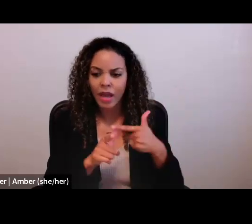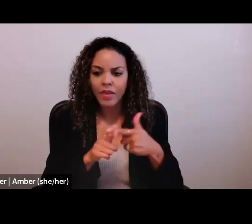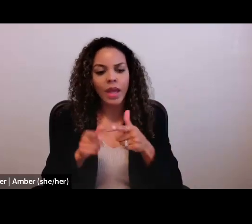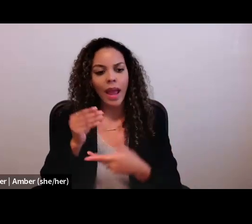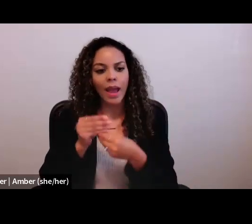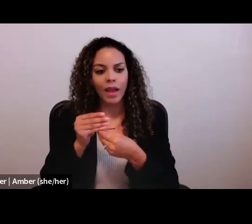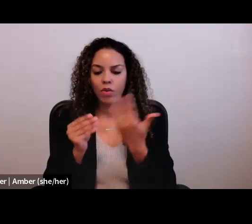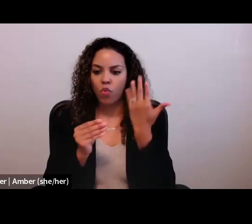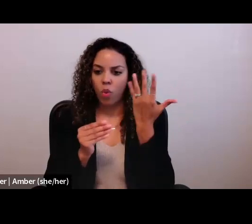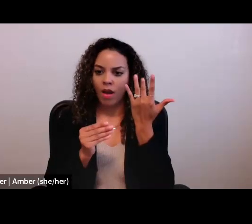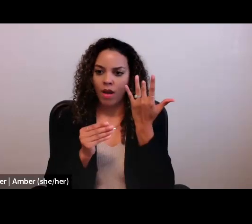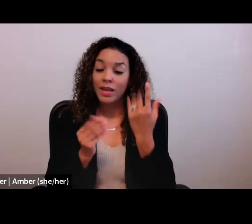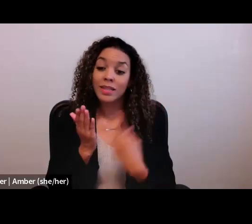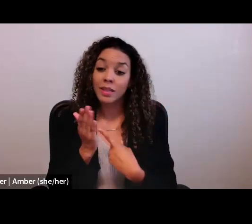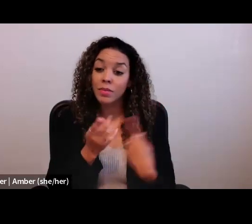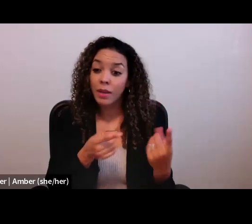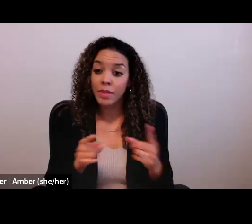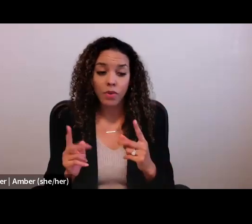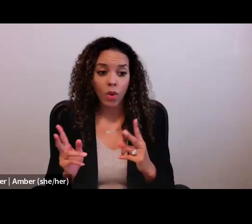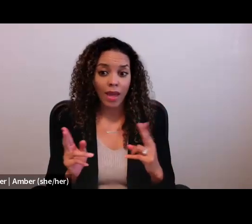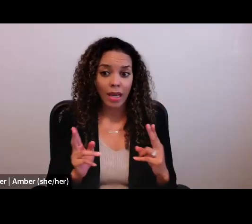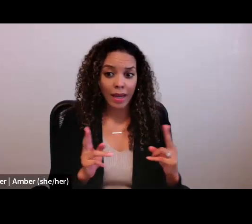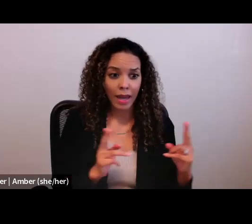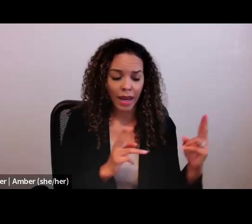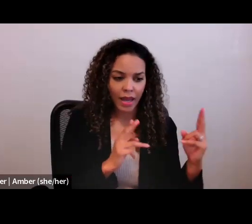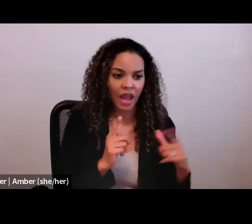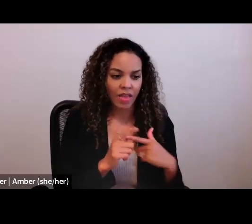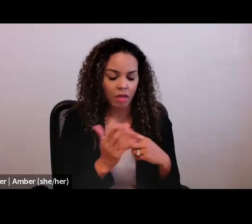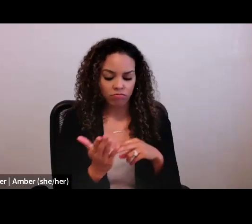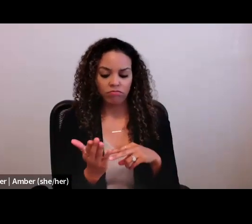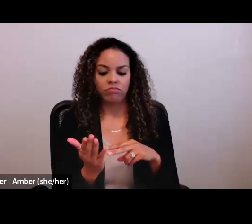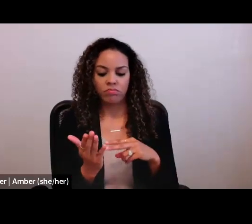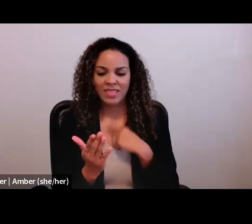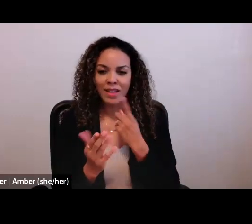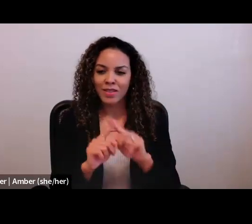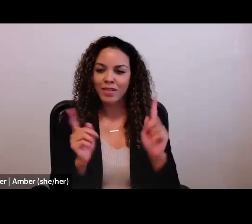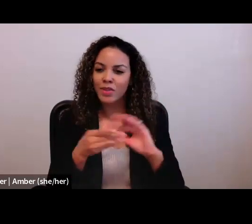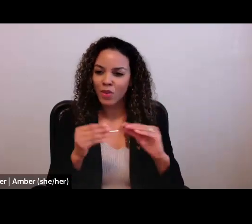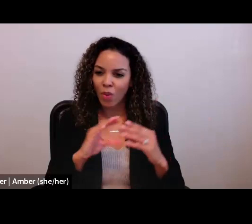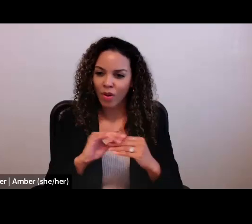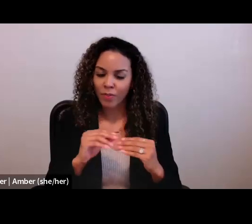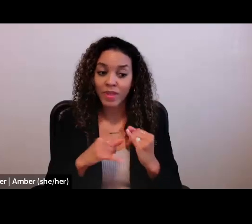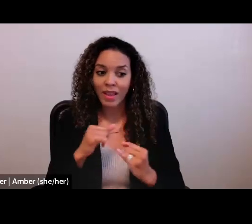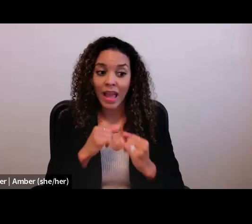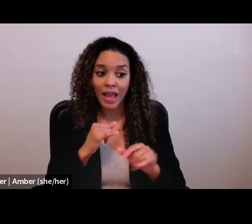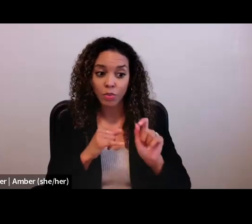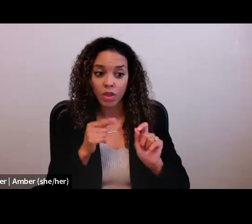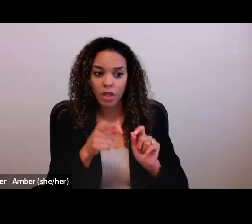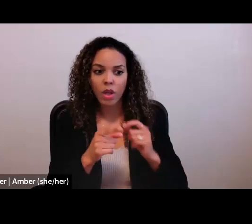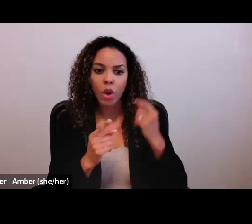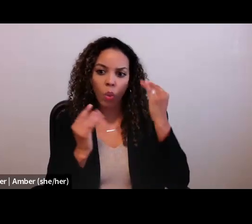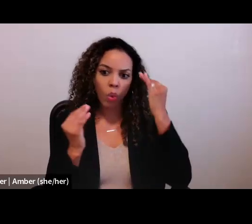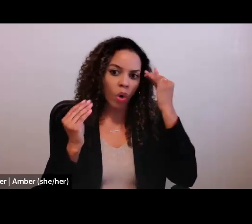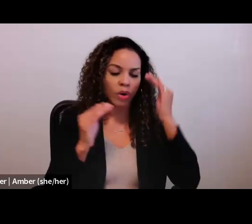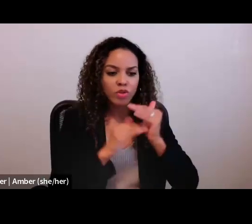so much that it tells a different story. And then the last piece that I talked about is worrying too much about the journal. Again, I really think that